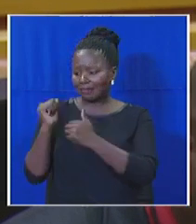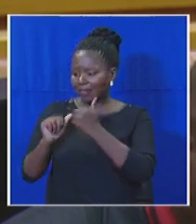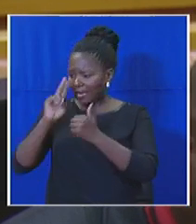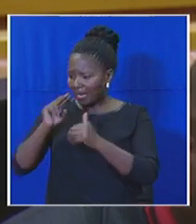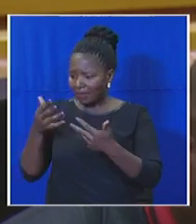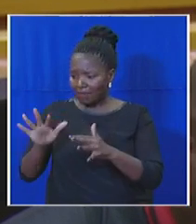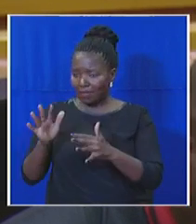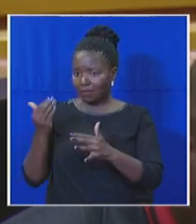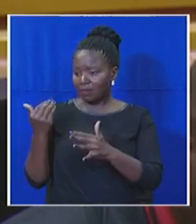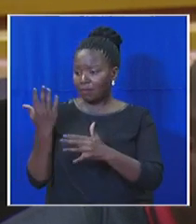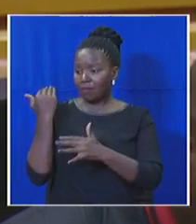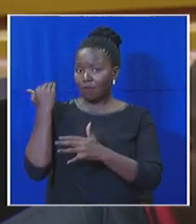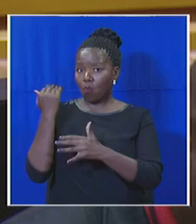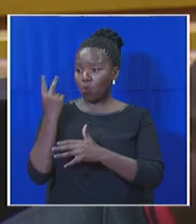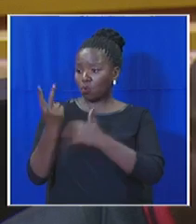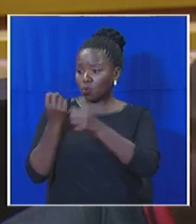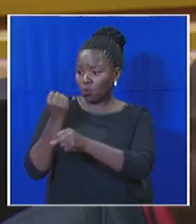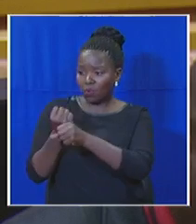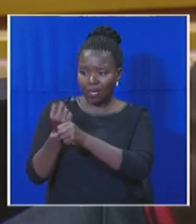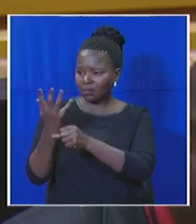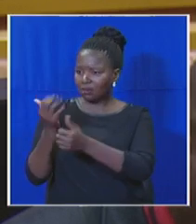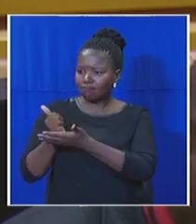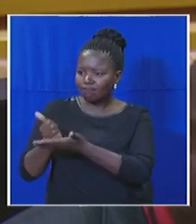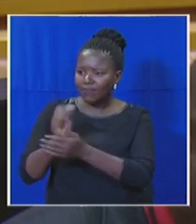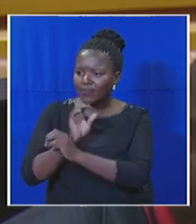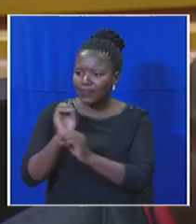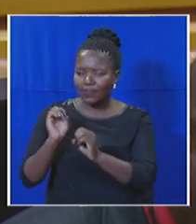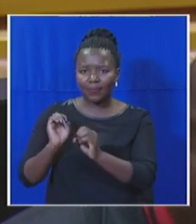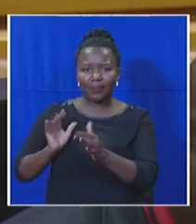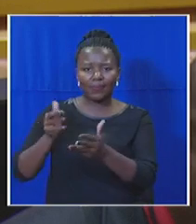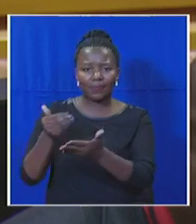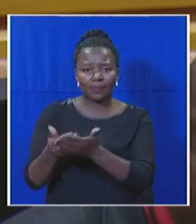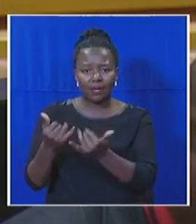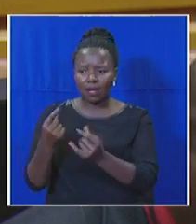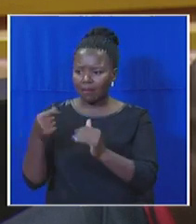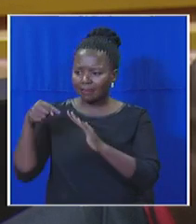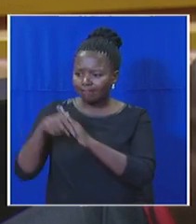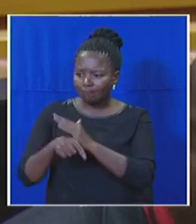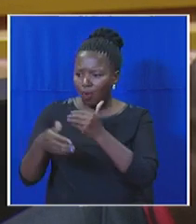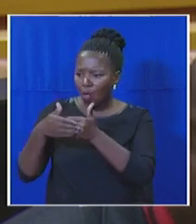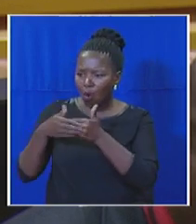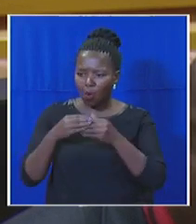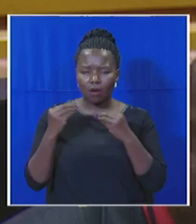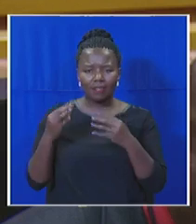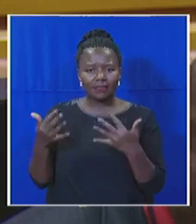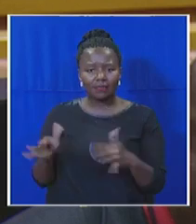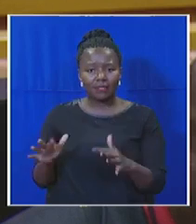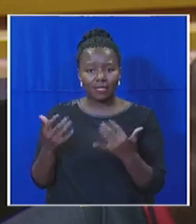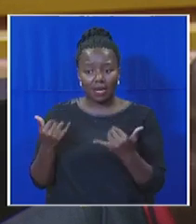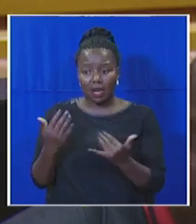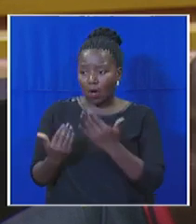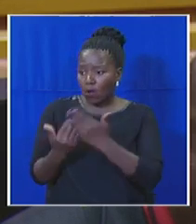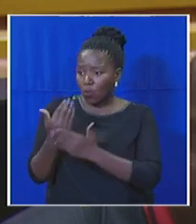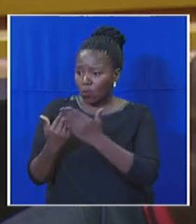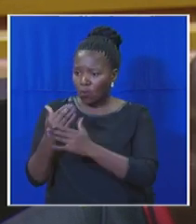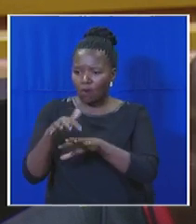to 2 years before support reached the farmers. Then they are bankrupt, they are gone already, with the new upcoming farmers being the